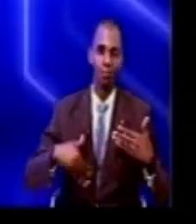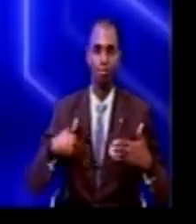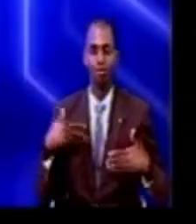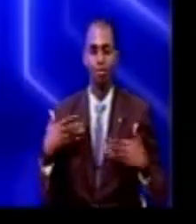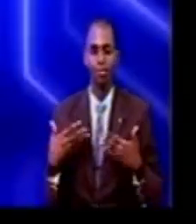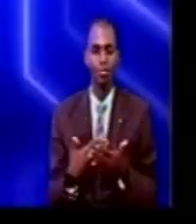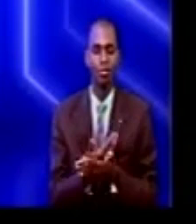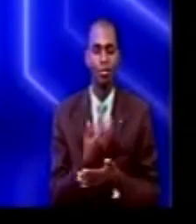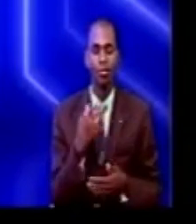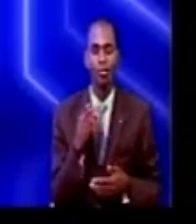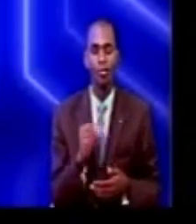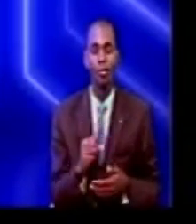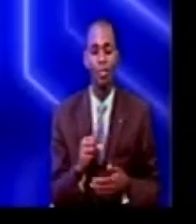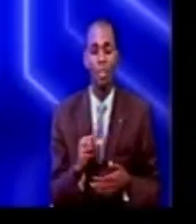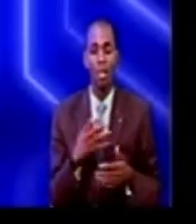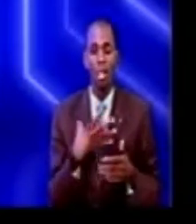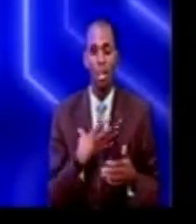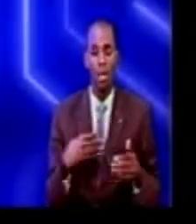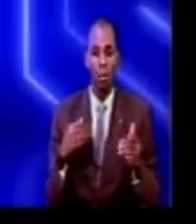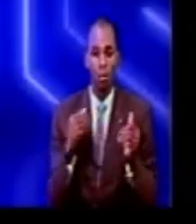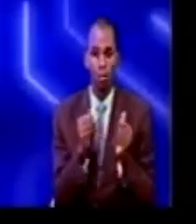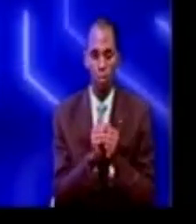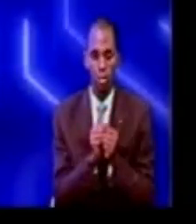I'm bringing global news.